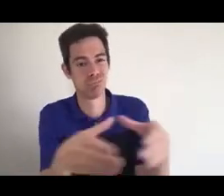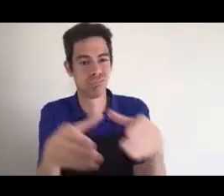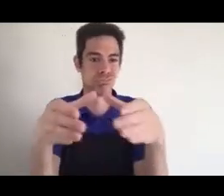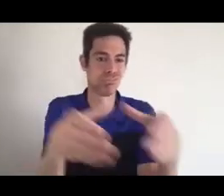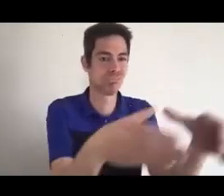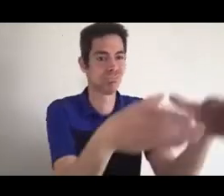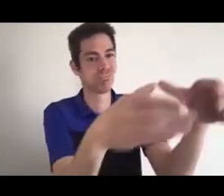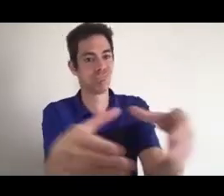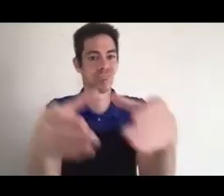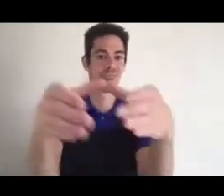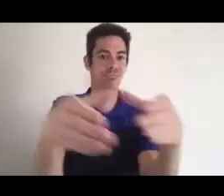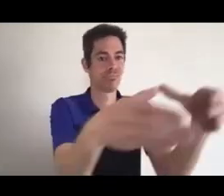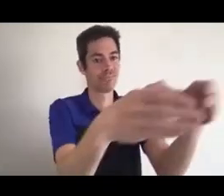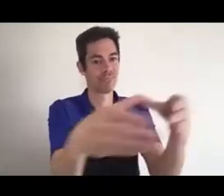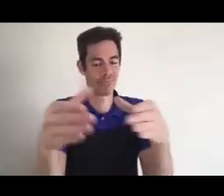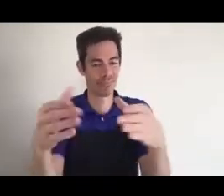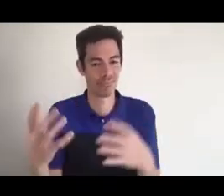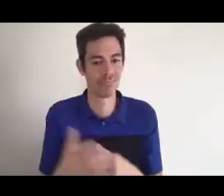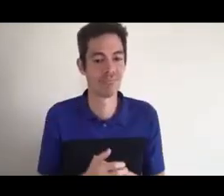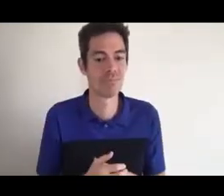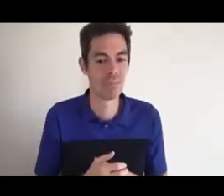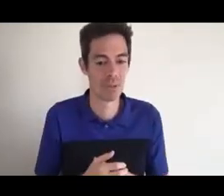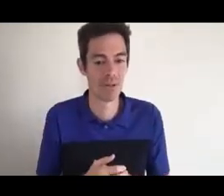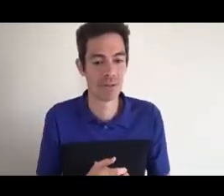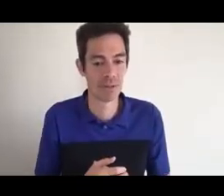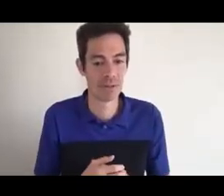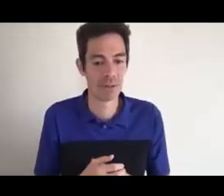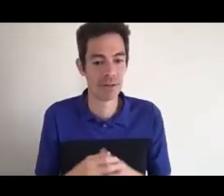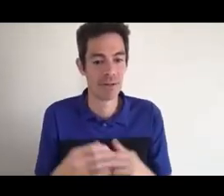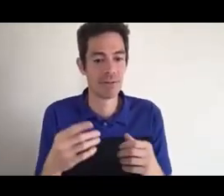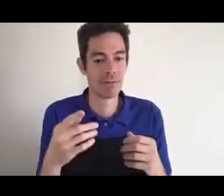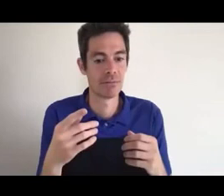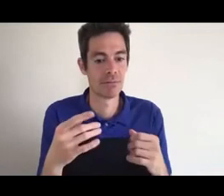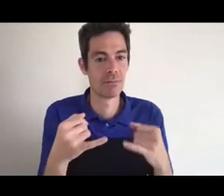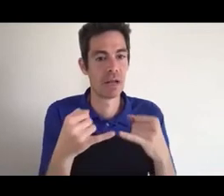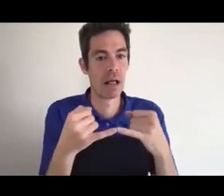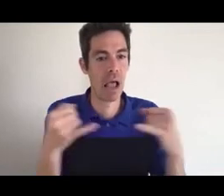Group movement can be like this.